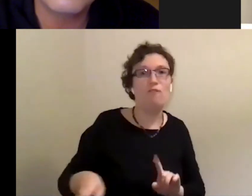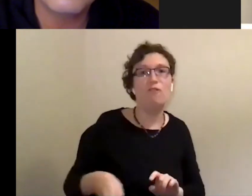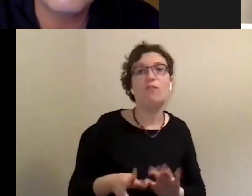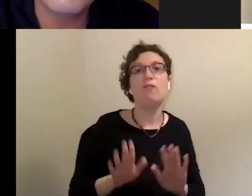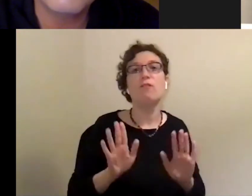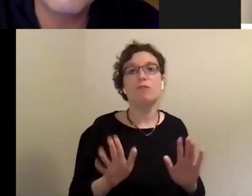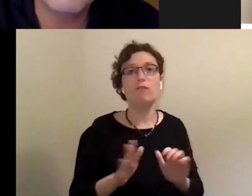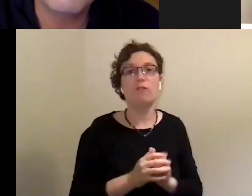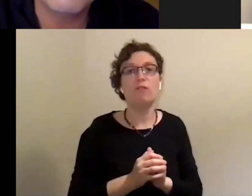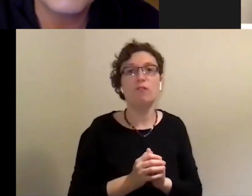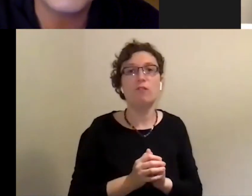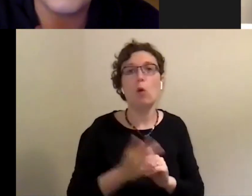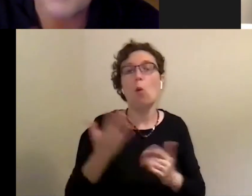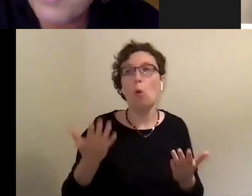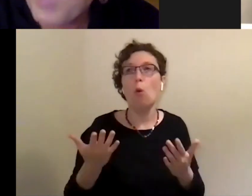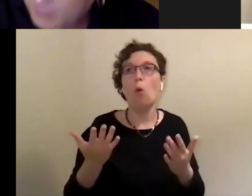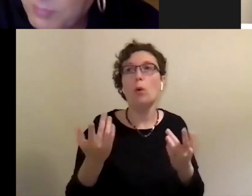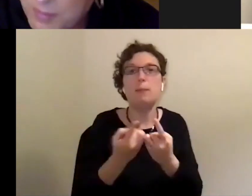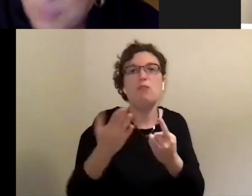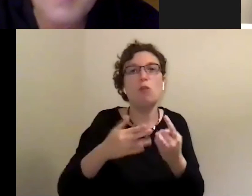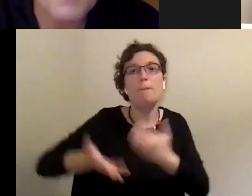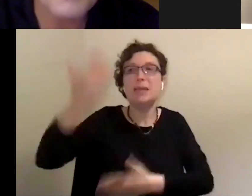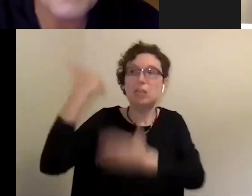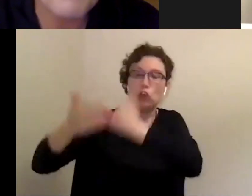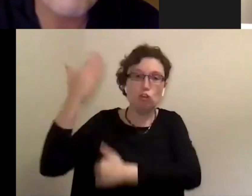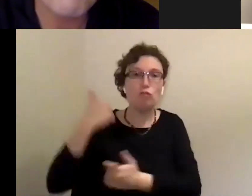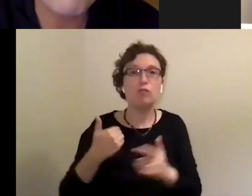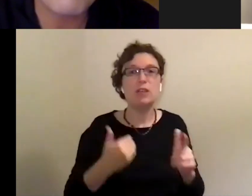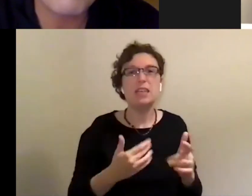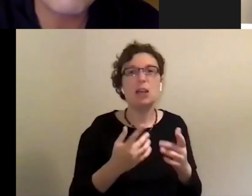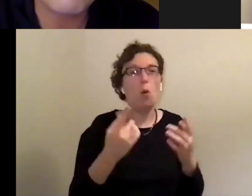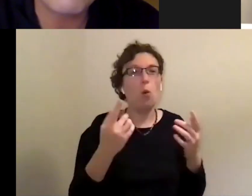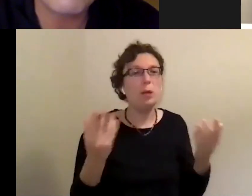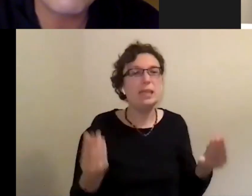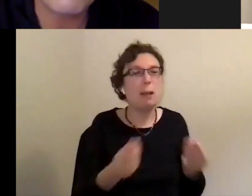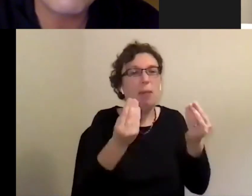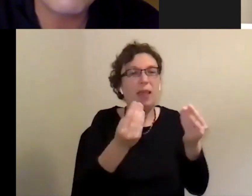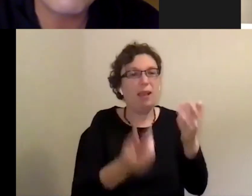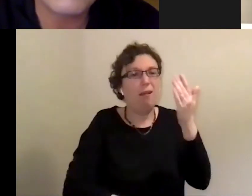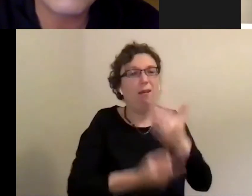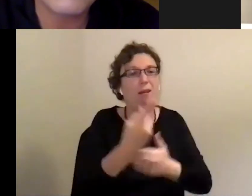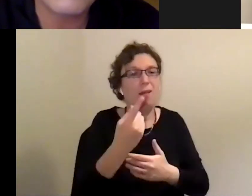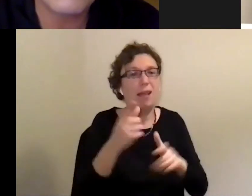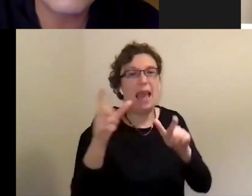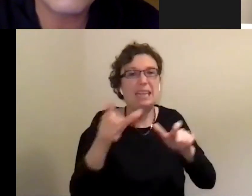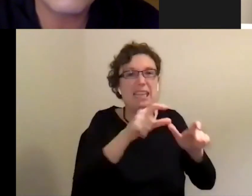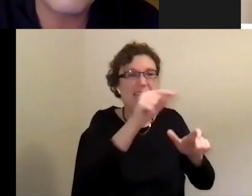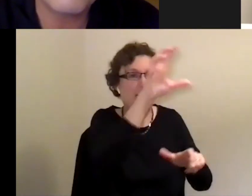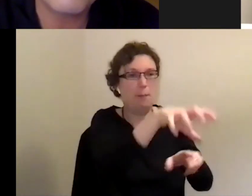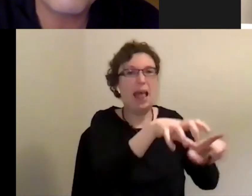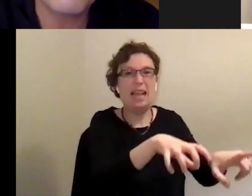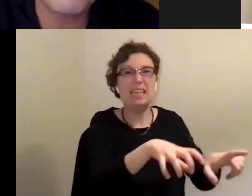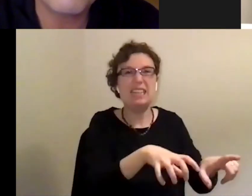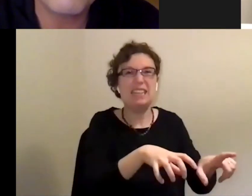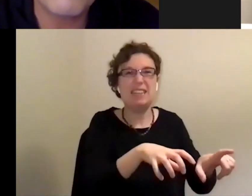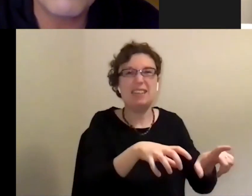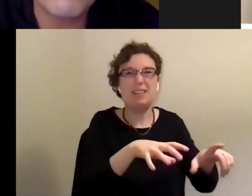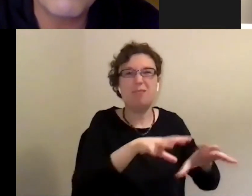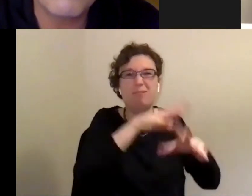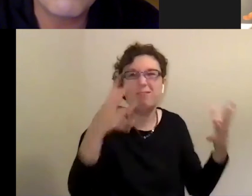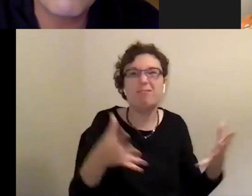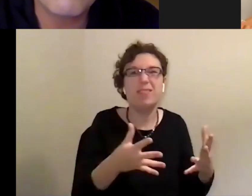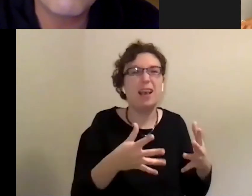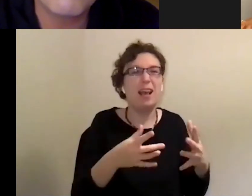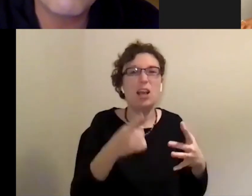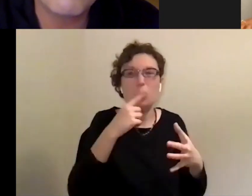this happened to this person, this happened in Exeter here on this date, blah, blah, blah. Just say it as a collective of